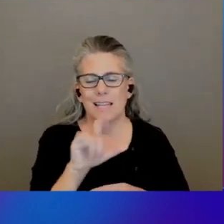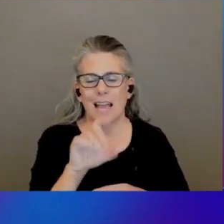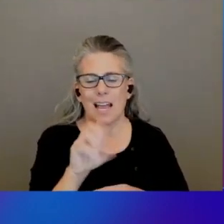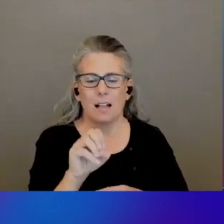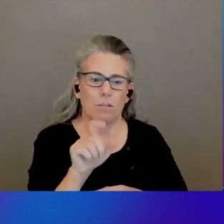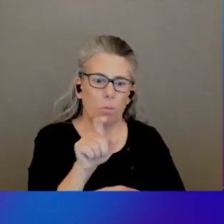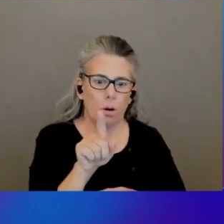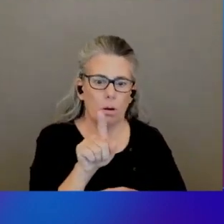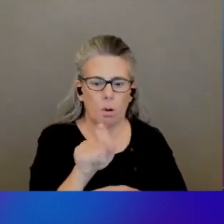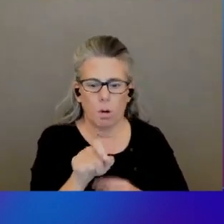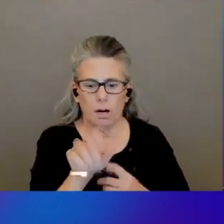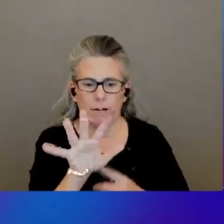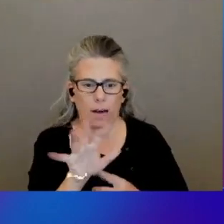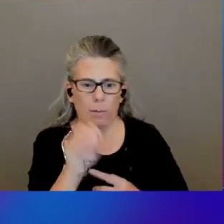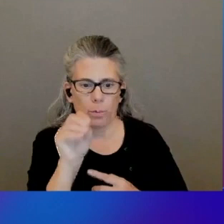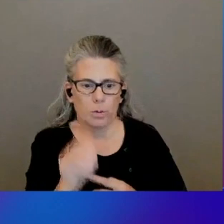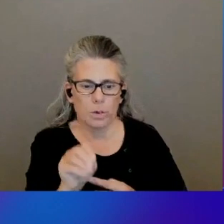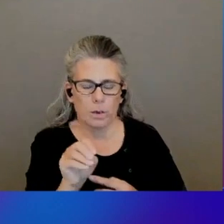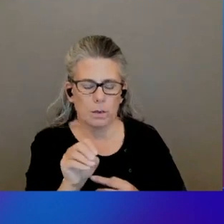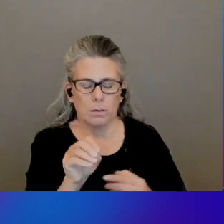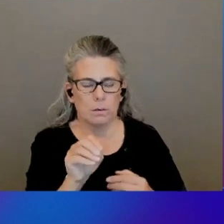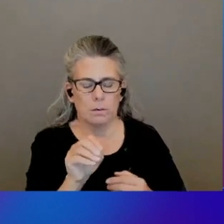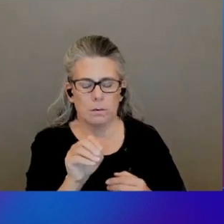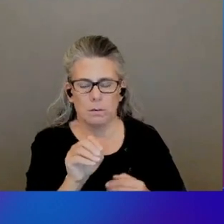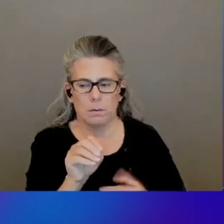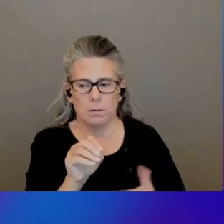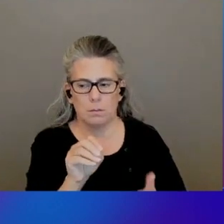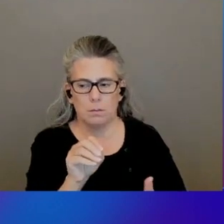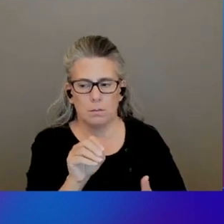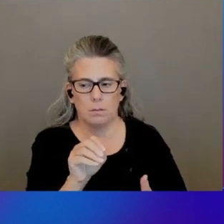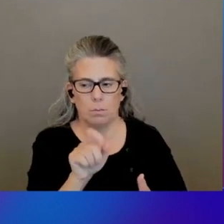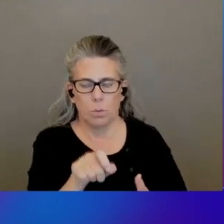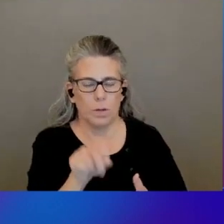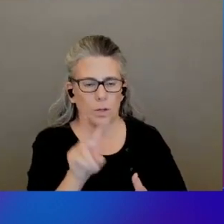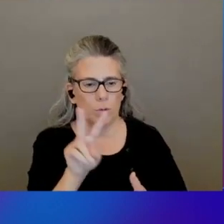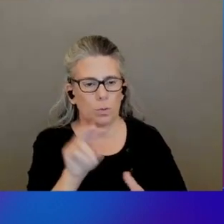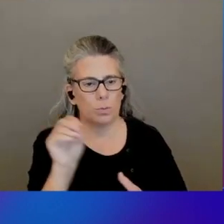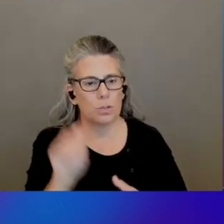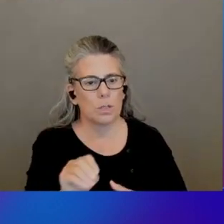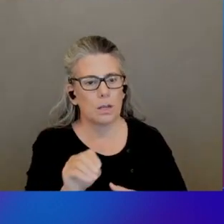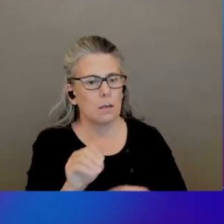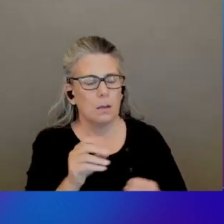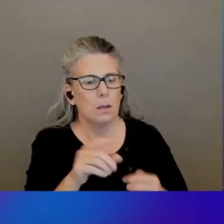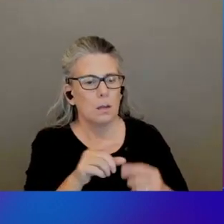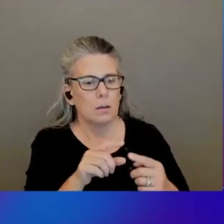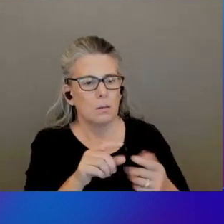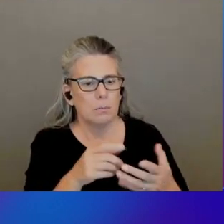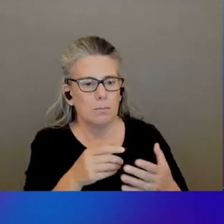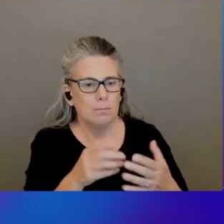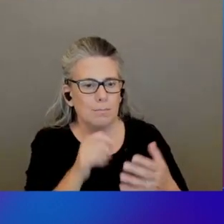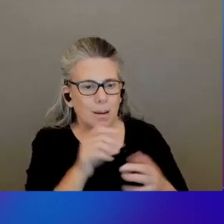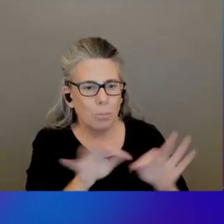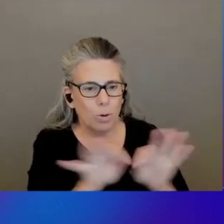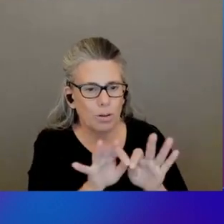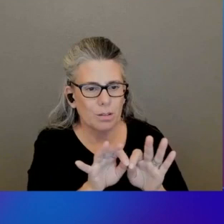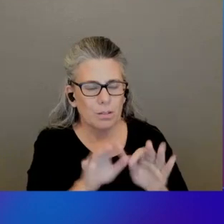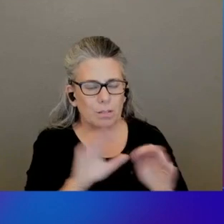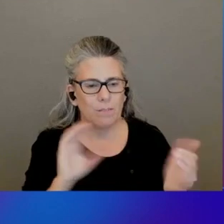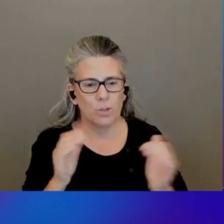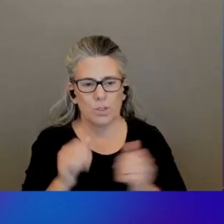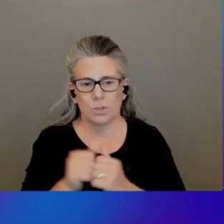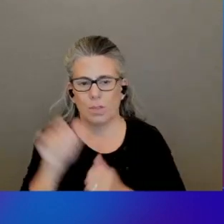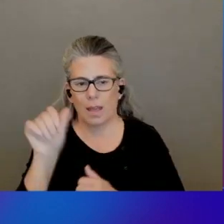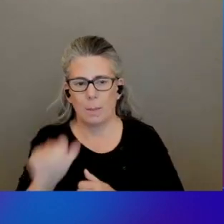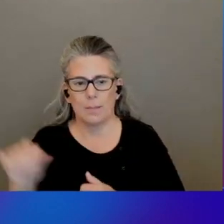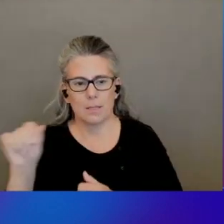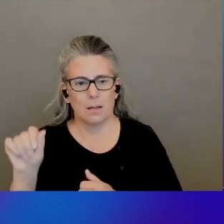another organization, maybe Amazon, maybe it does, right? Yeah. And so it gives you the flexibility to really get what